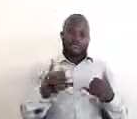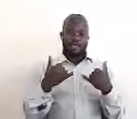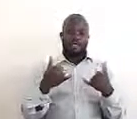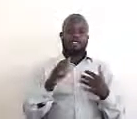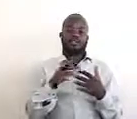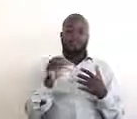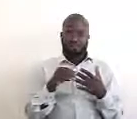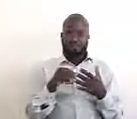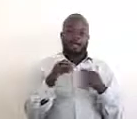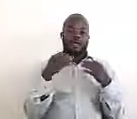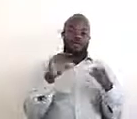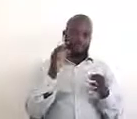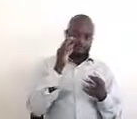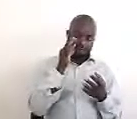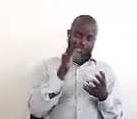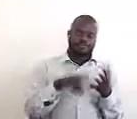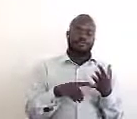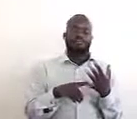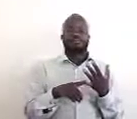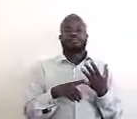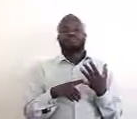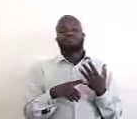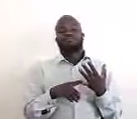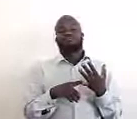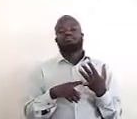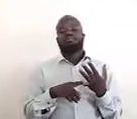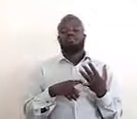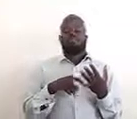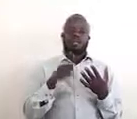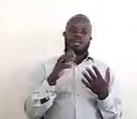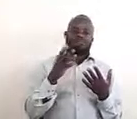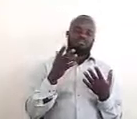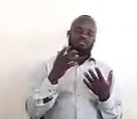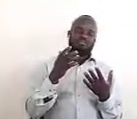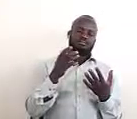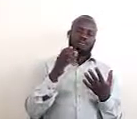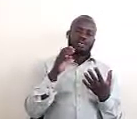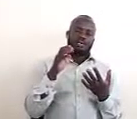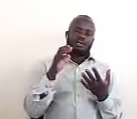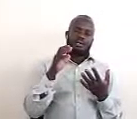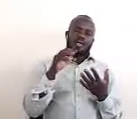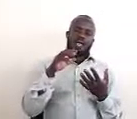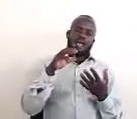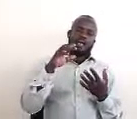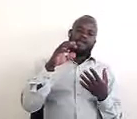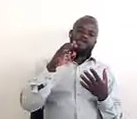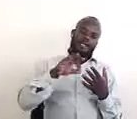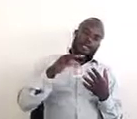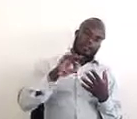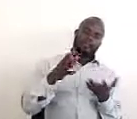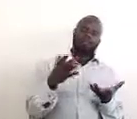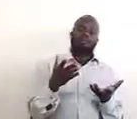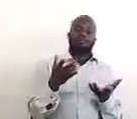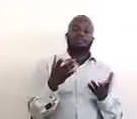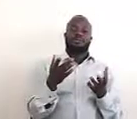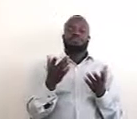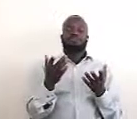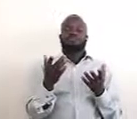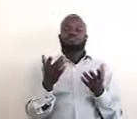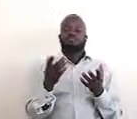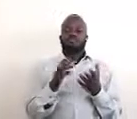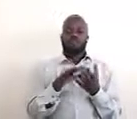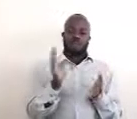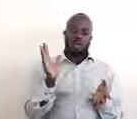healthy choices. Fresh fruits, a variety of colors in